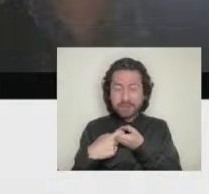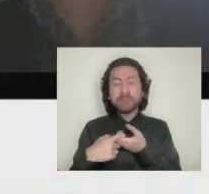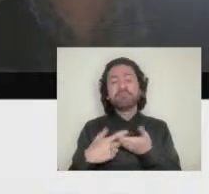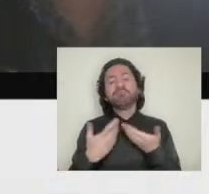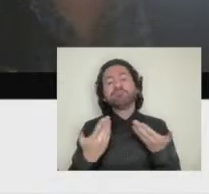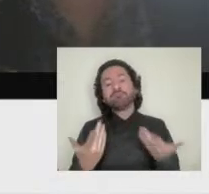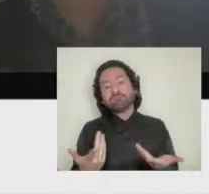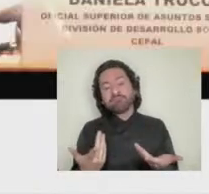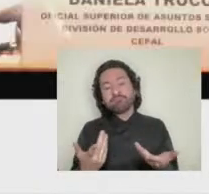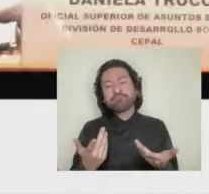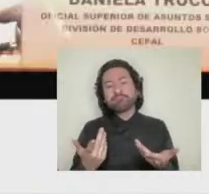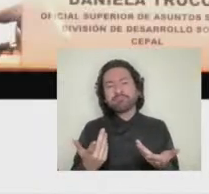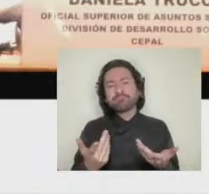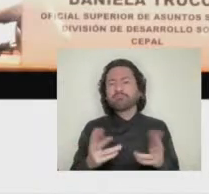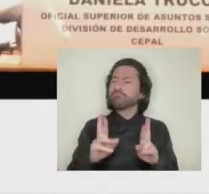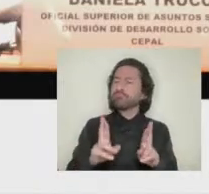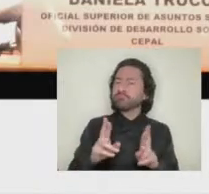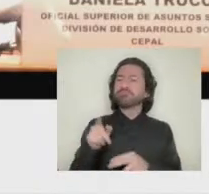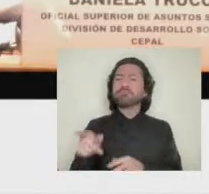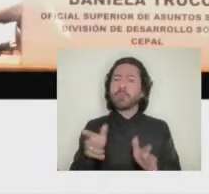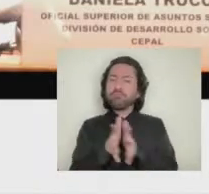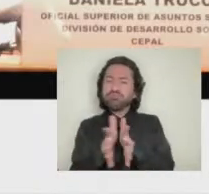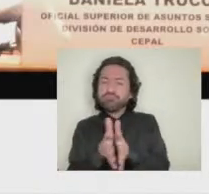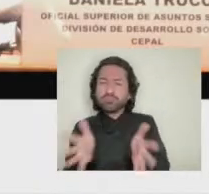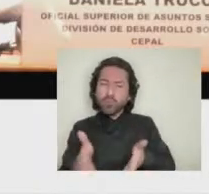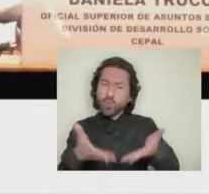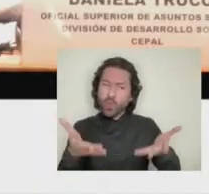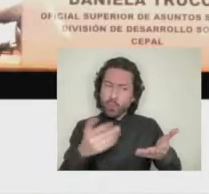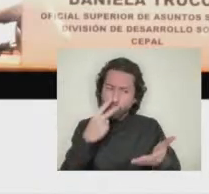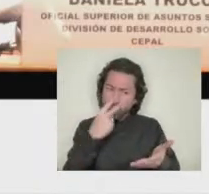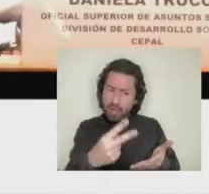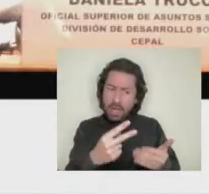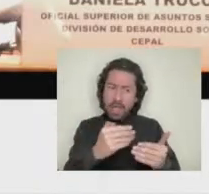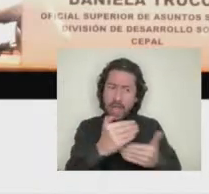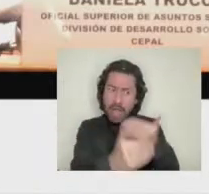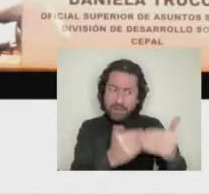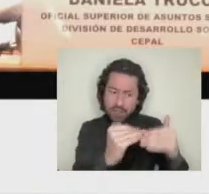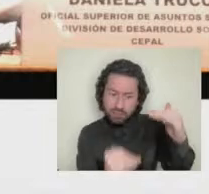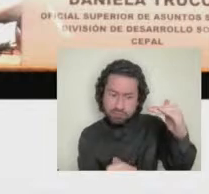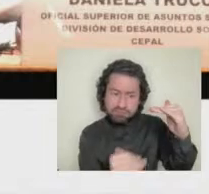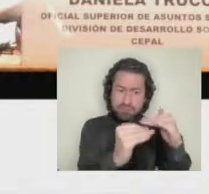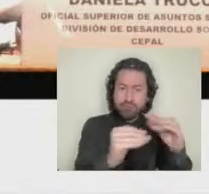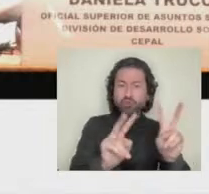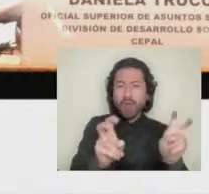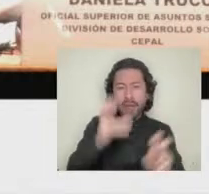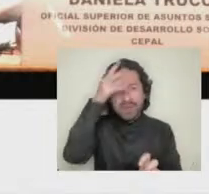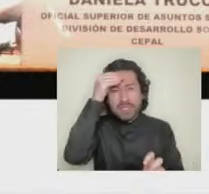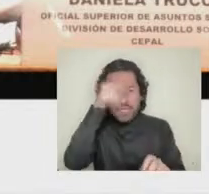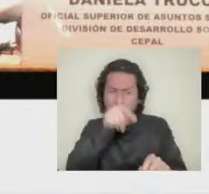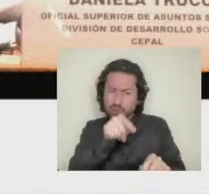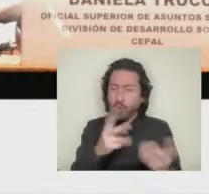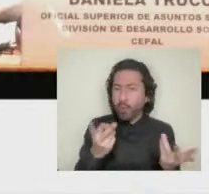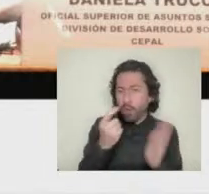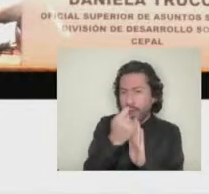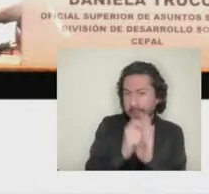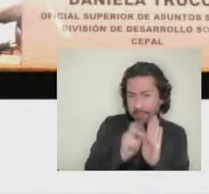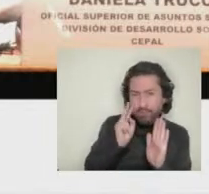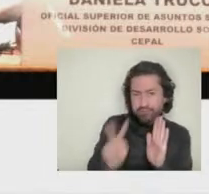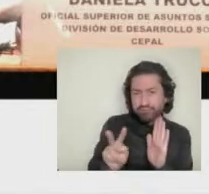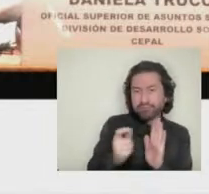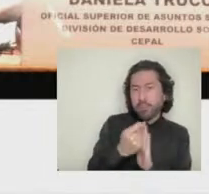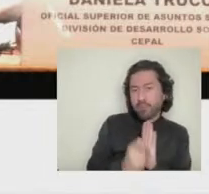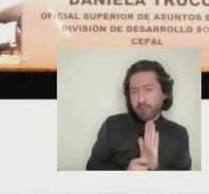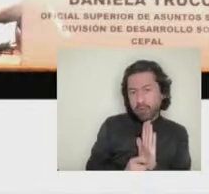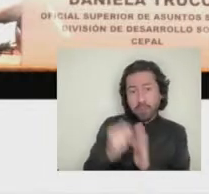University in Mexico. Good afternoon, Silvia. How can you monitor the progress in closing gaps in the learning